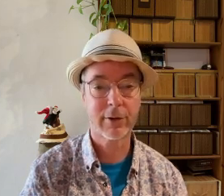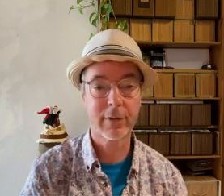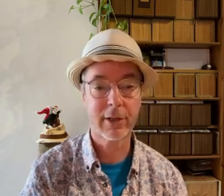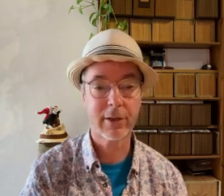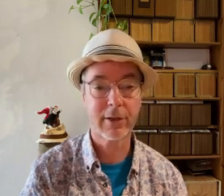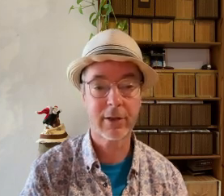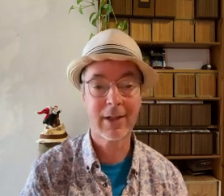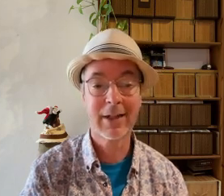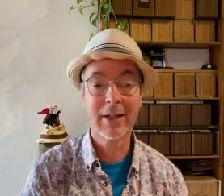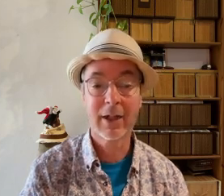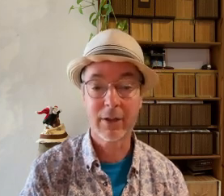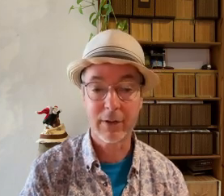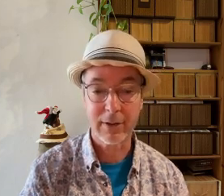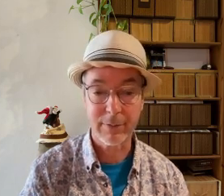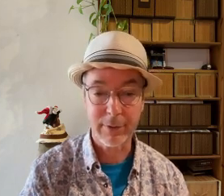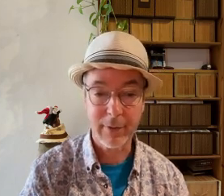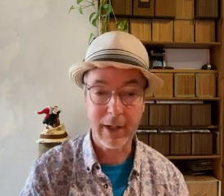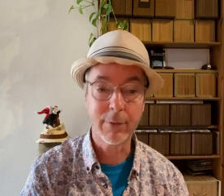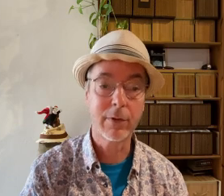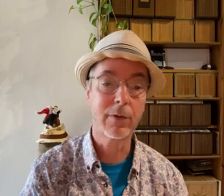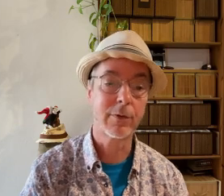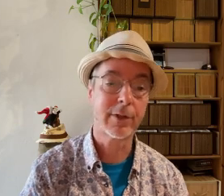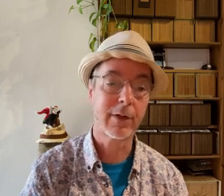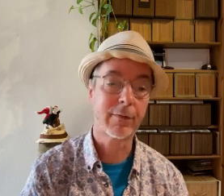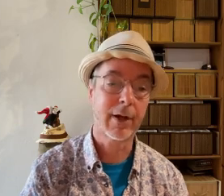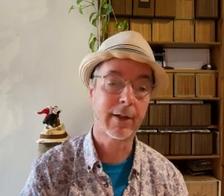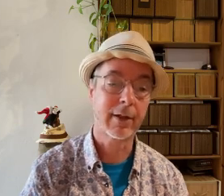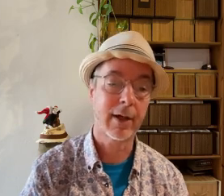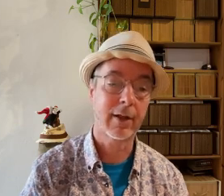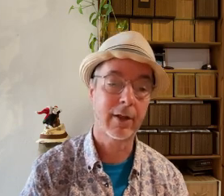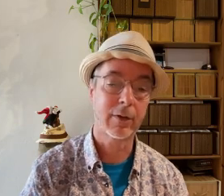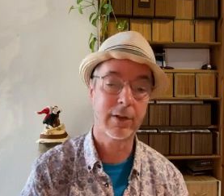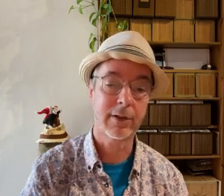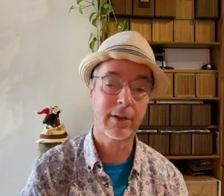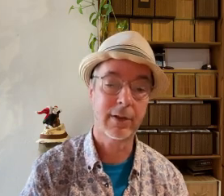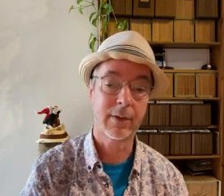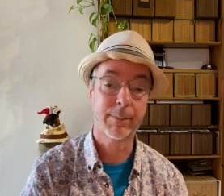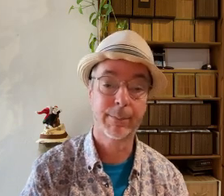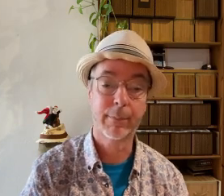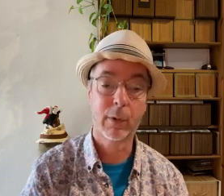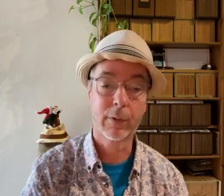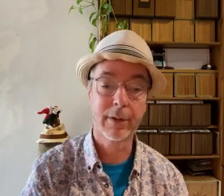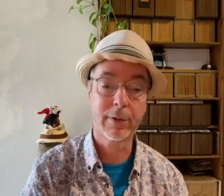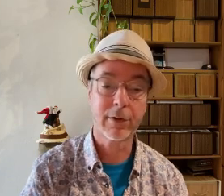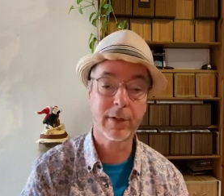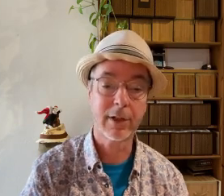and demonstrations. You can subscribe to the YouTube channel if you like, and then you can see